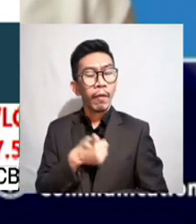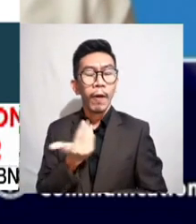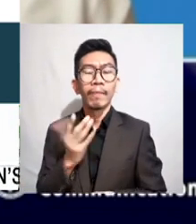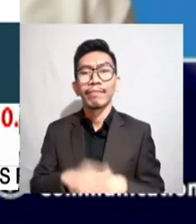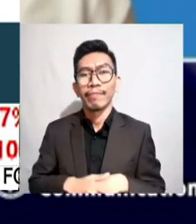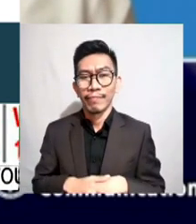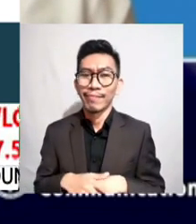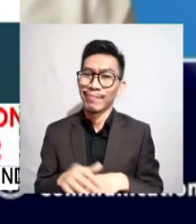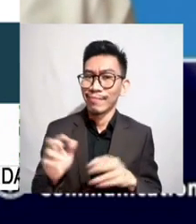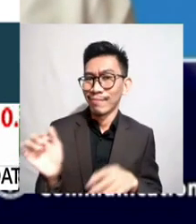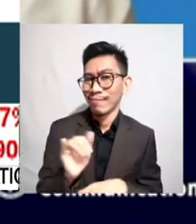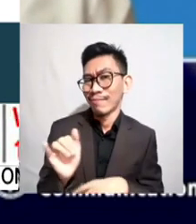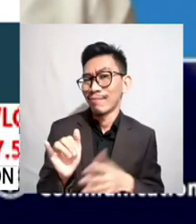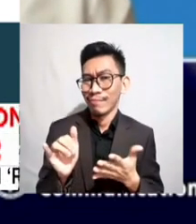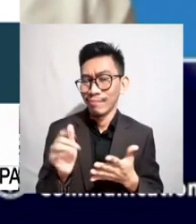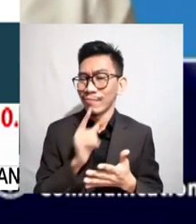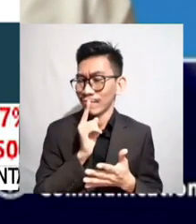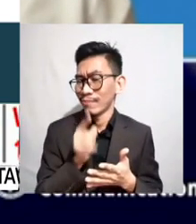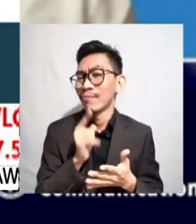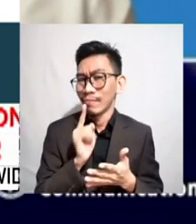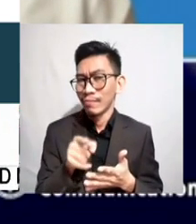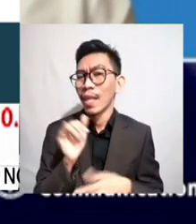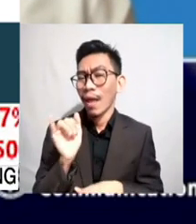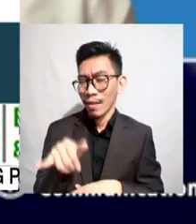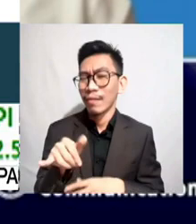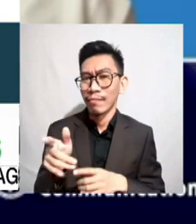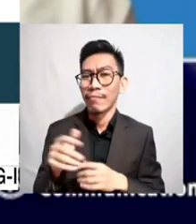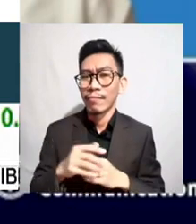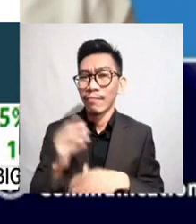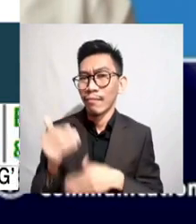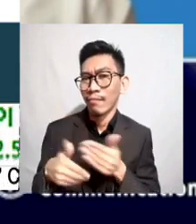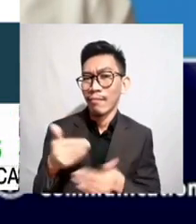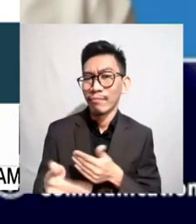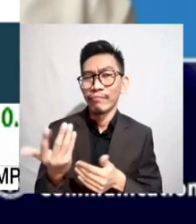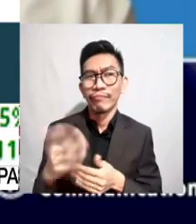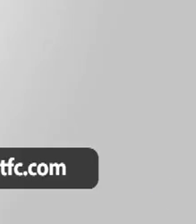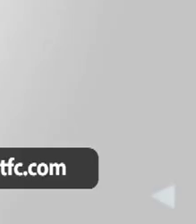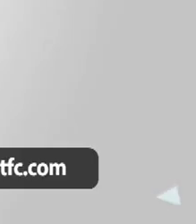parang ganun. Ganun yan eh. Style Bulok.